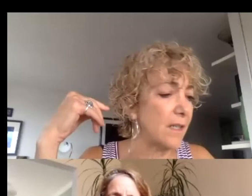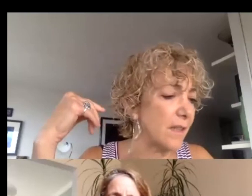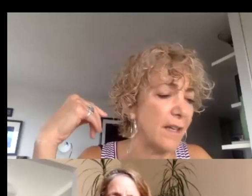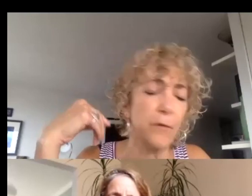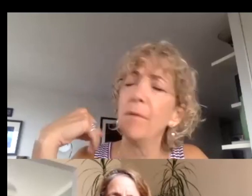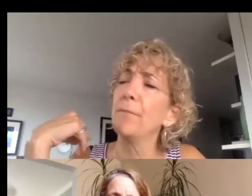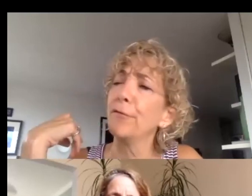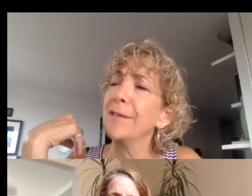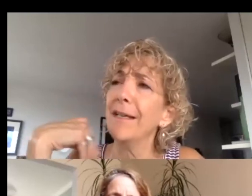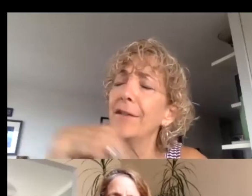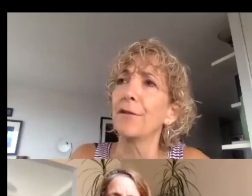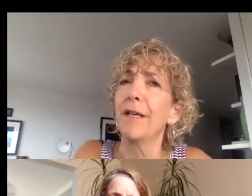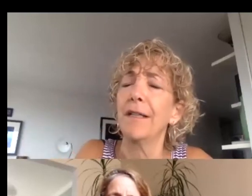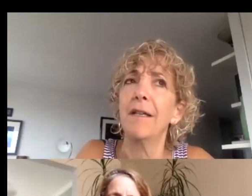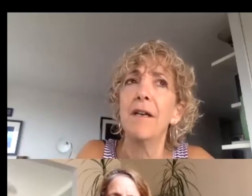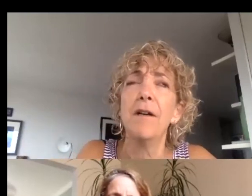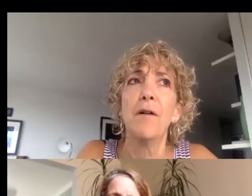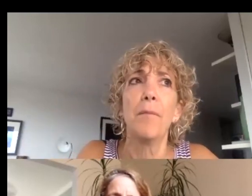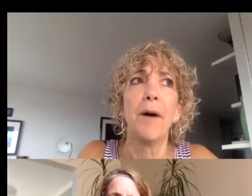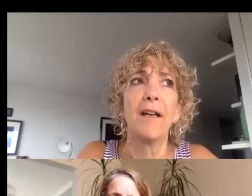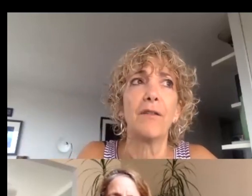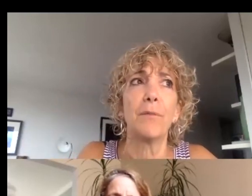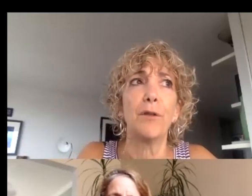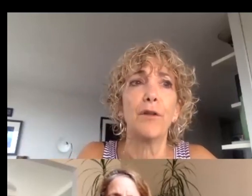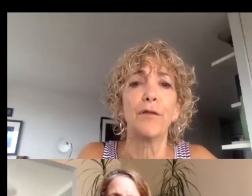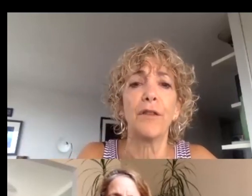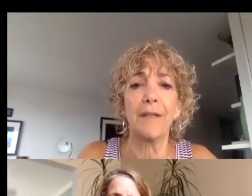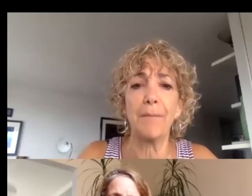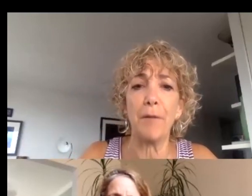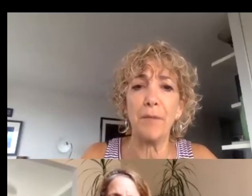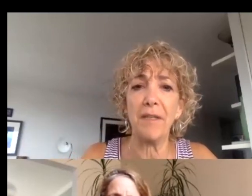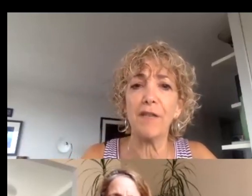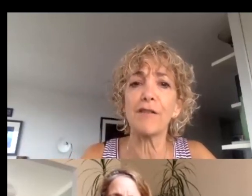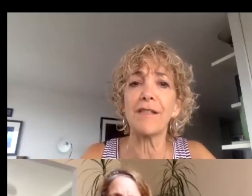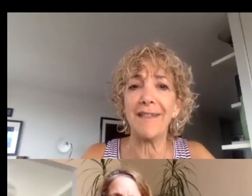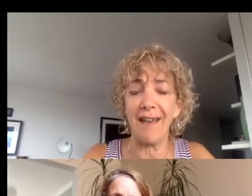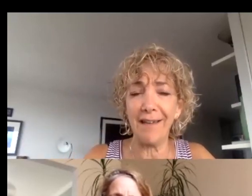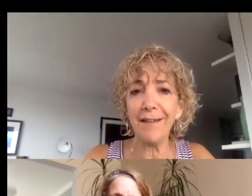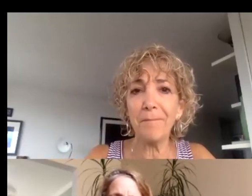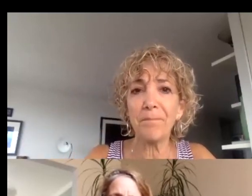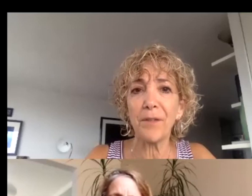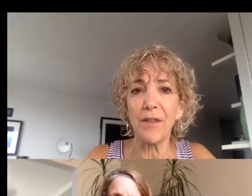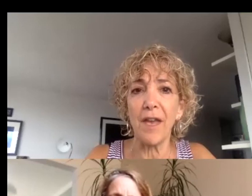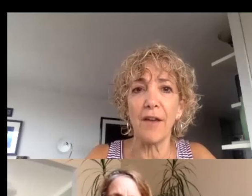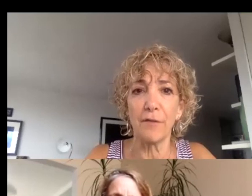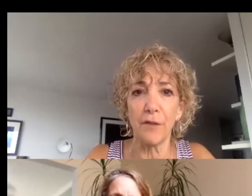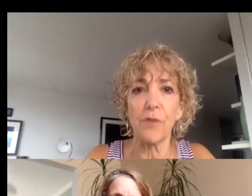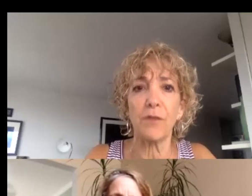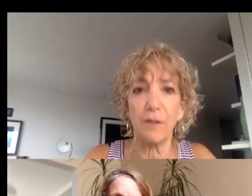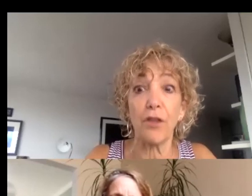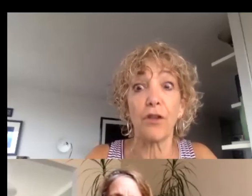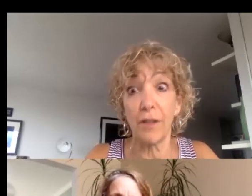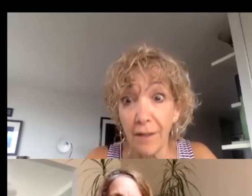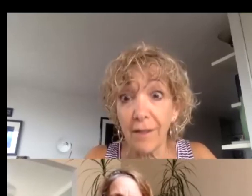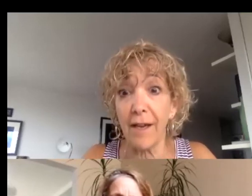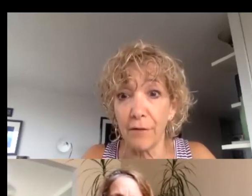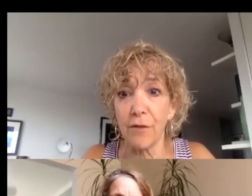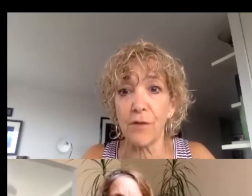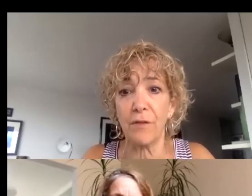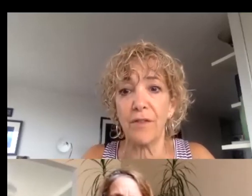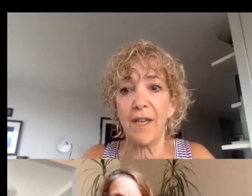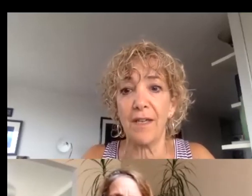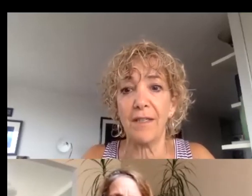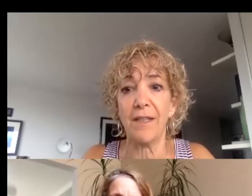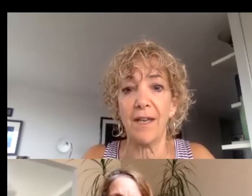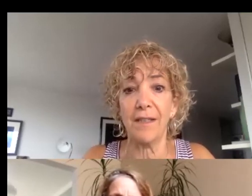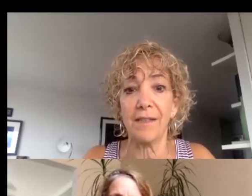in case I don't remember if we said it already, but the beautiful thing about being here today on the anniversary, the 30th